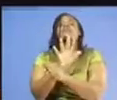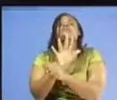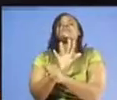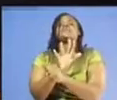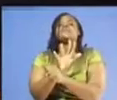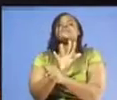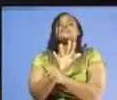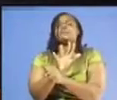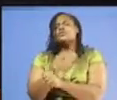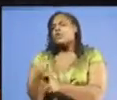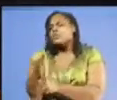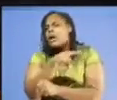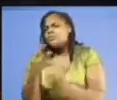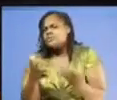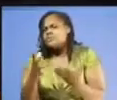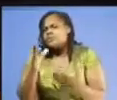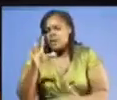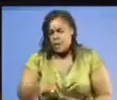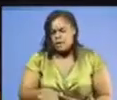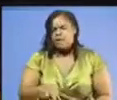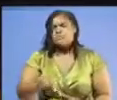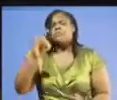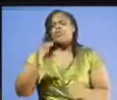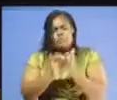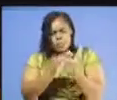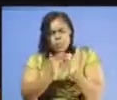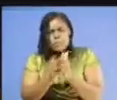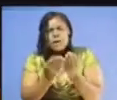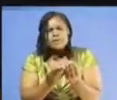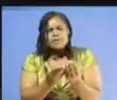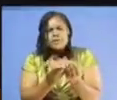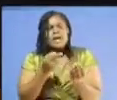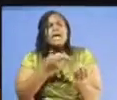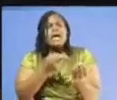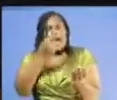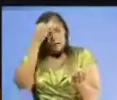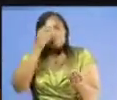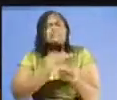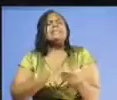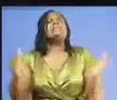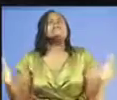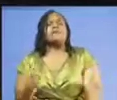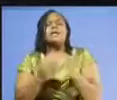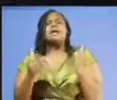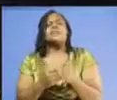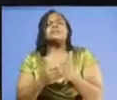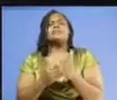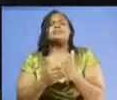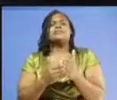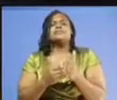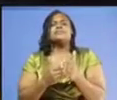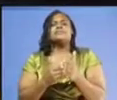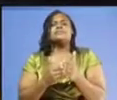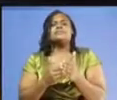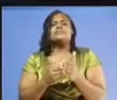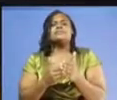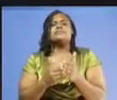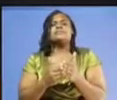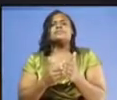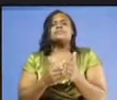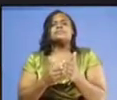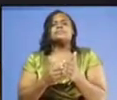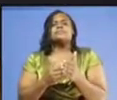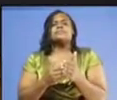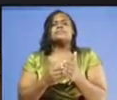So you can pick up the Bible and believe again. You can pick up